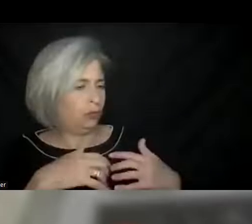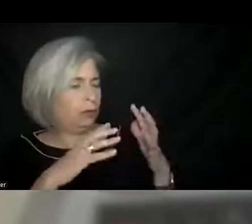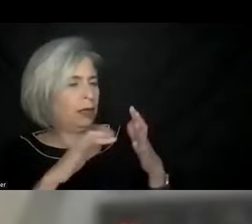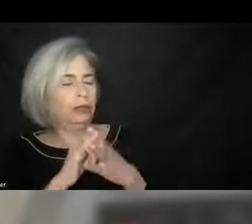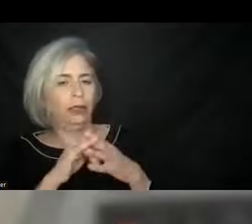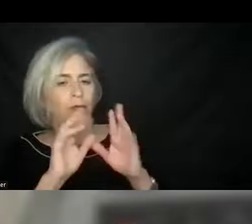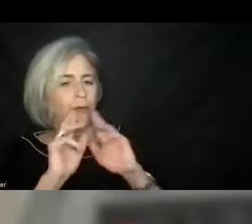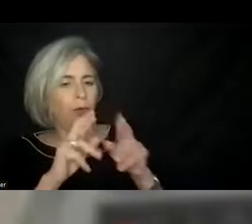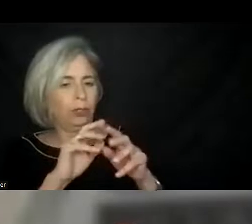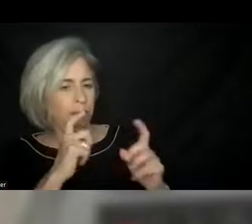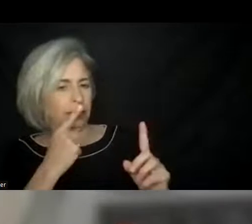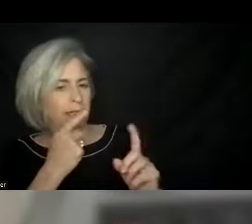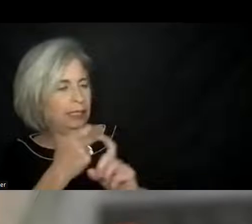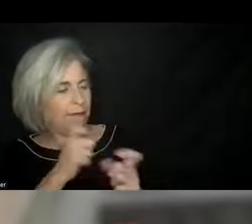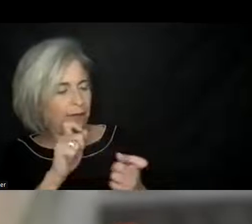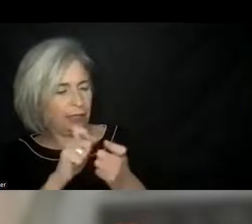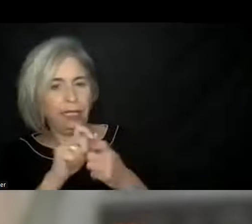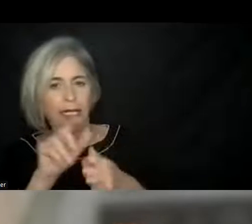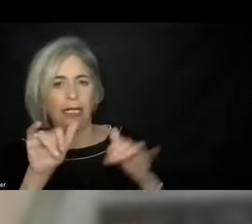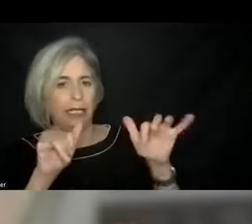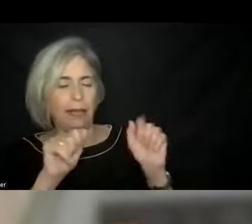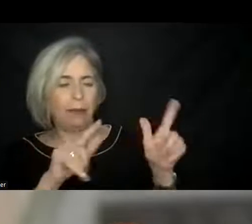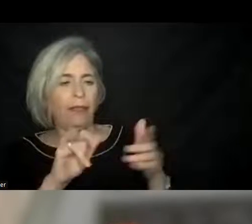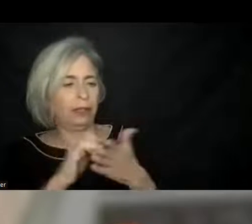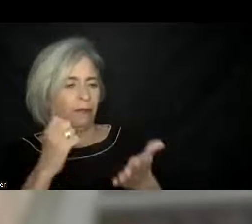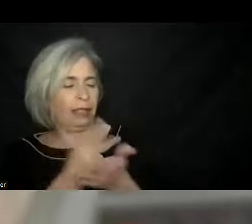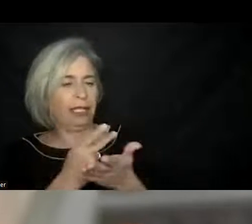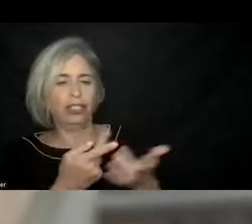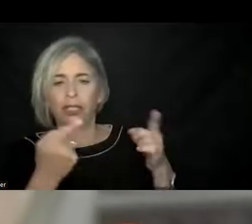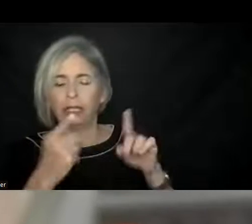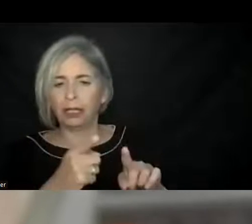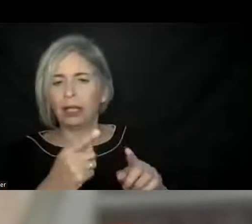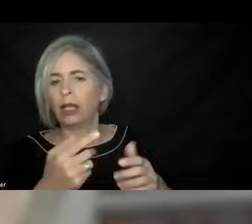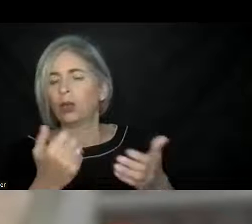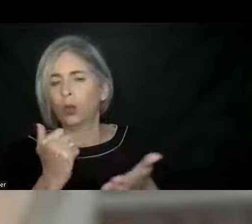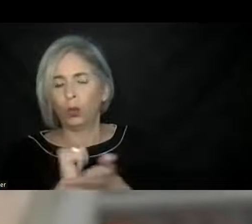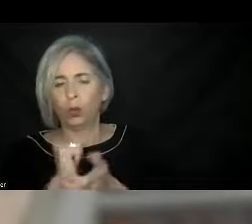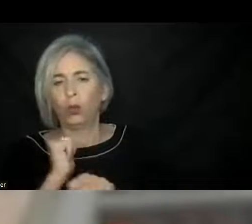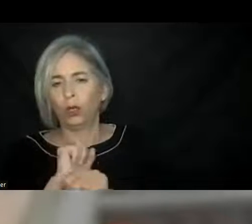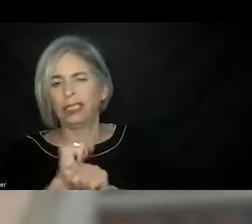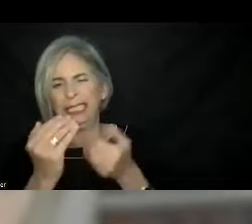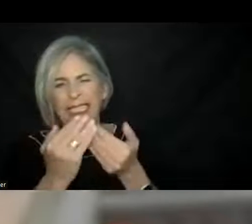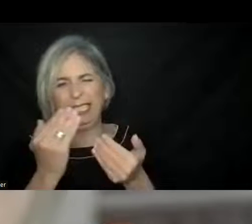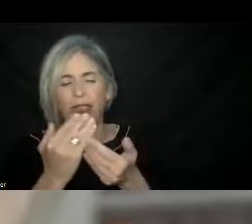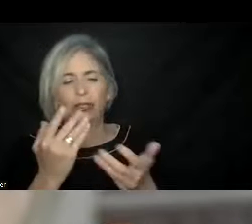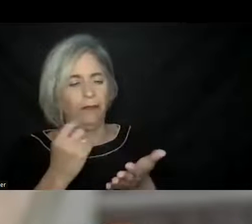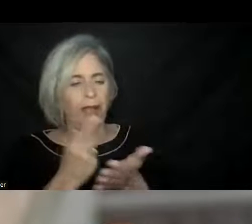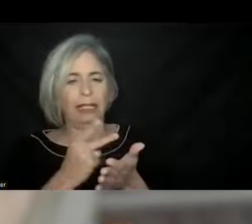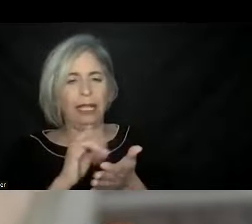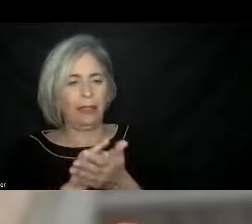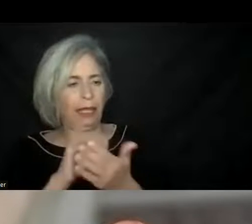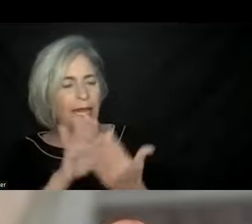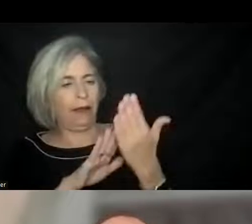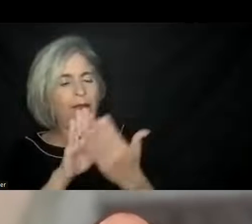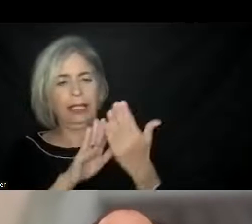YAML, and that's what where the validation tool comes in handy. You can validate just via command line interface, just